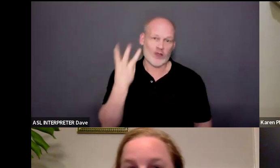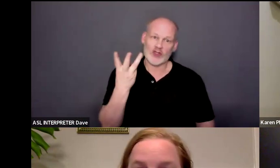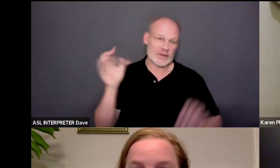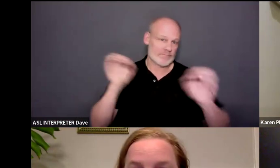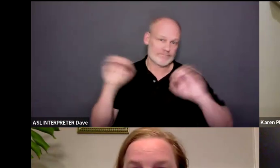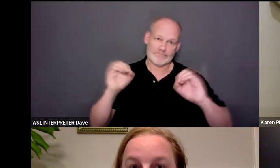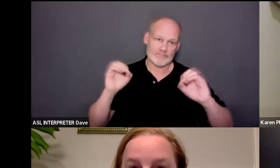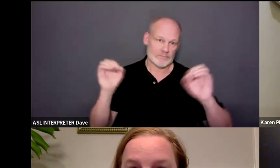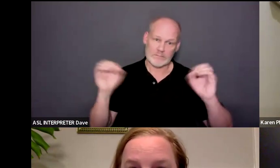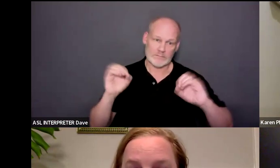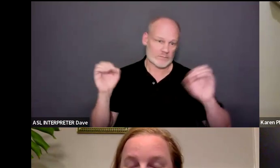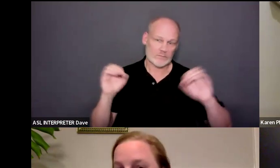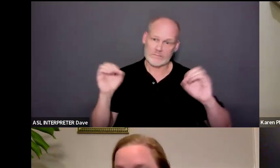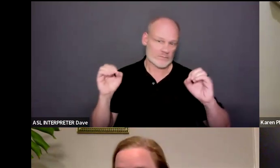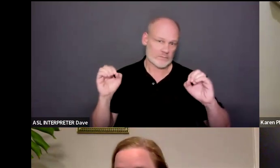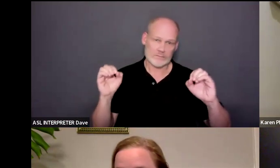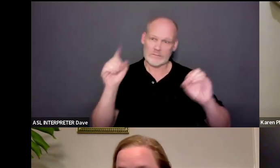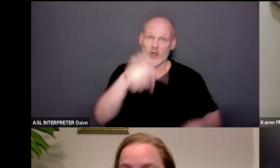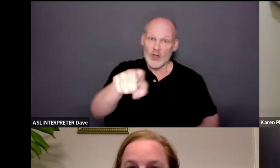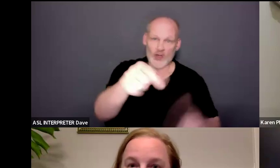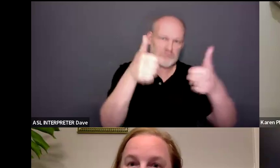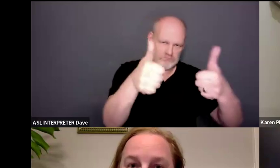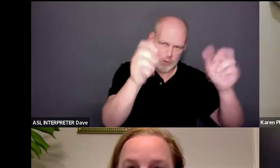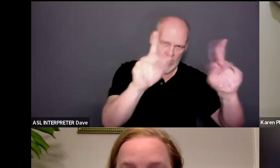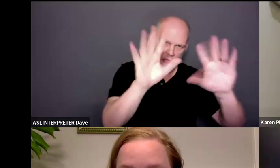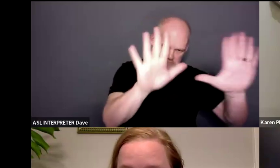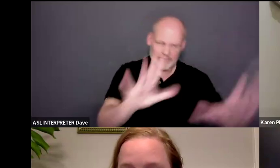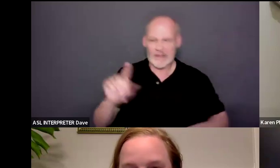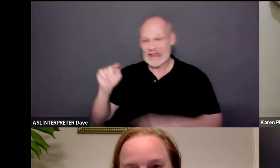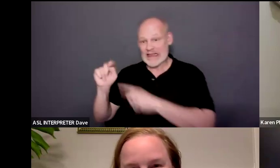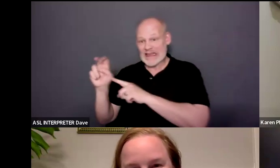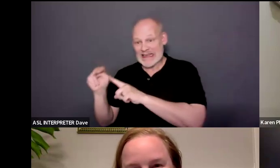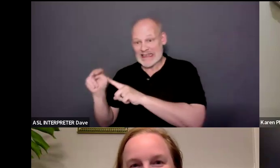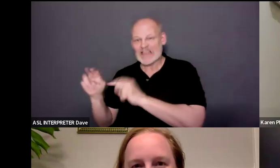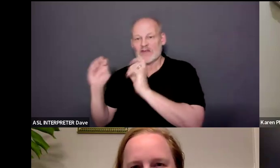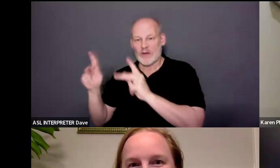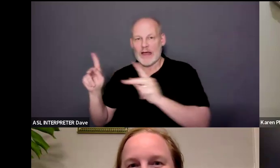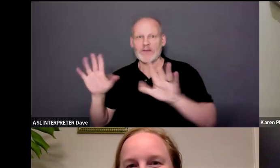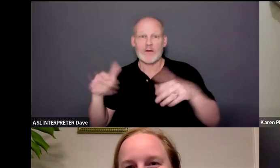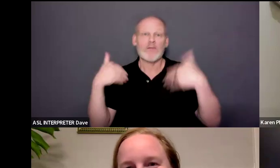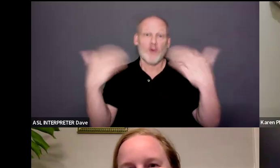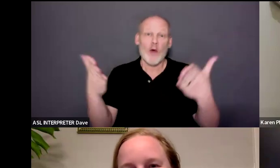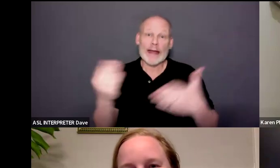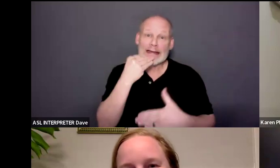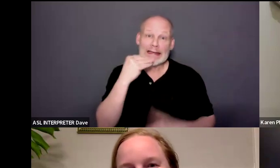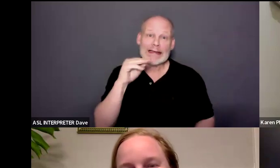And you guys are okay. Tennessee is okay. We can keep having our Big Macs for now.